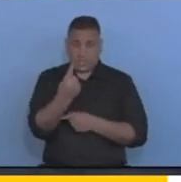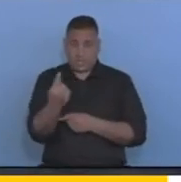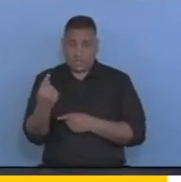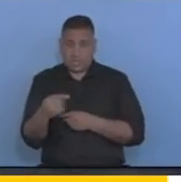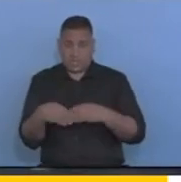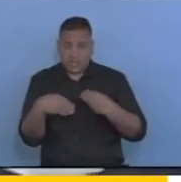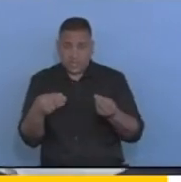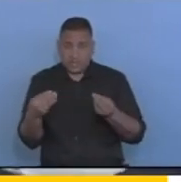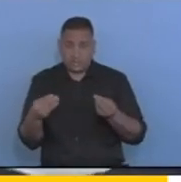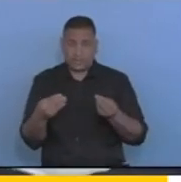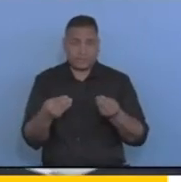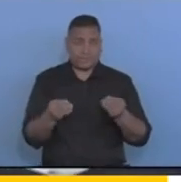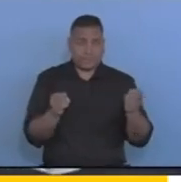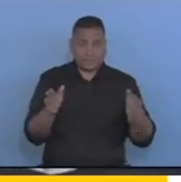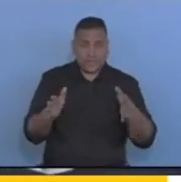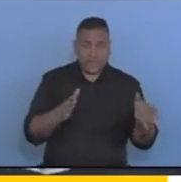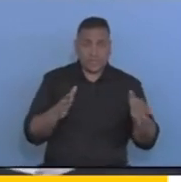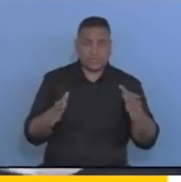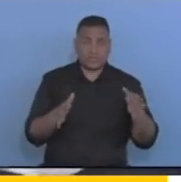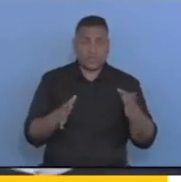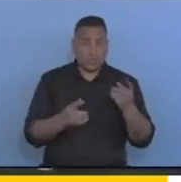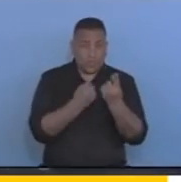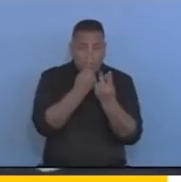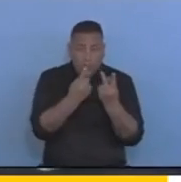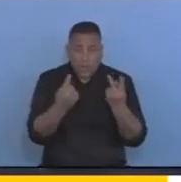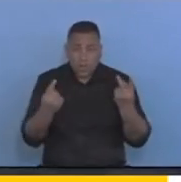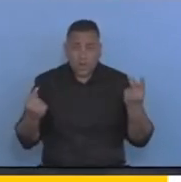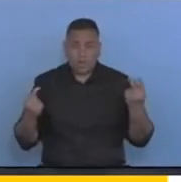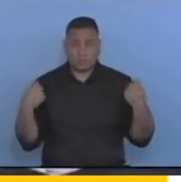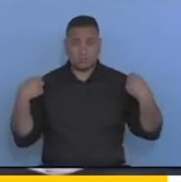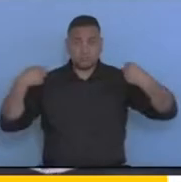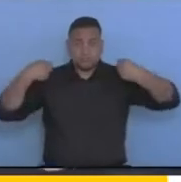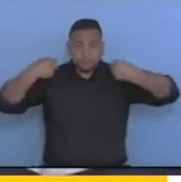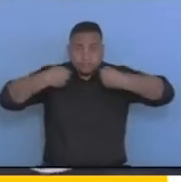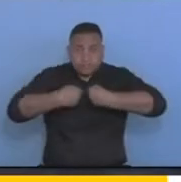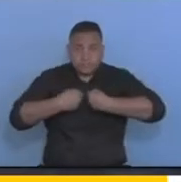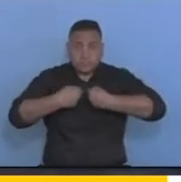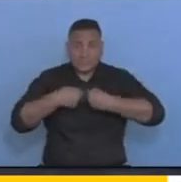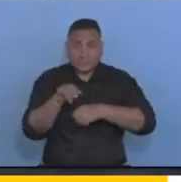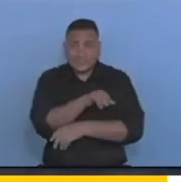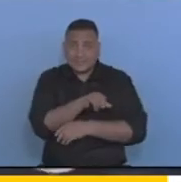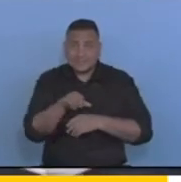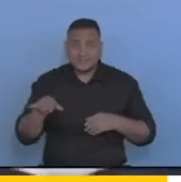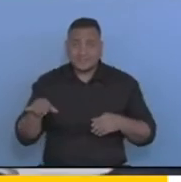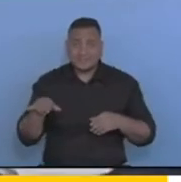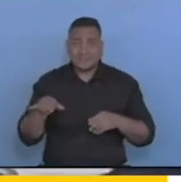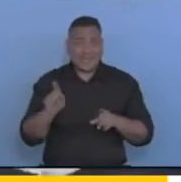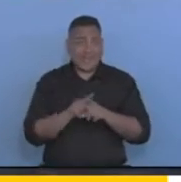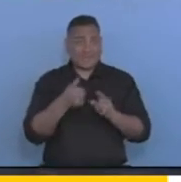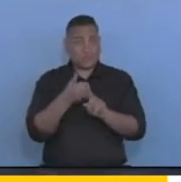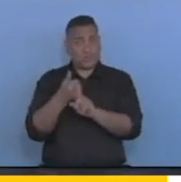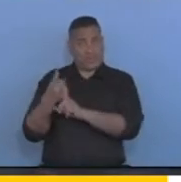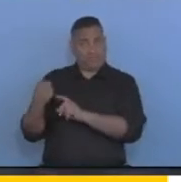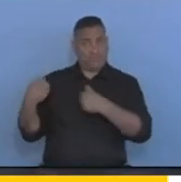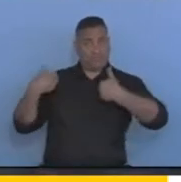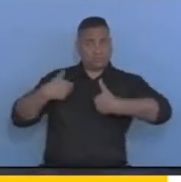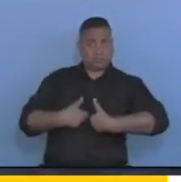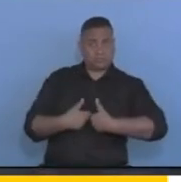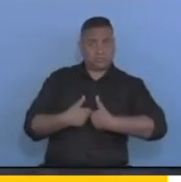and the lecturers, everybody here has got a coat on of sorts, like yourself right now. Everybody's wearing their